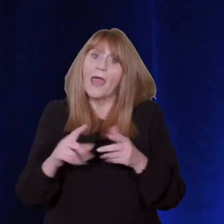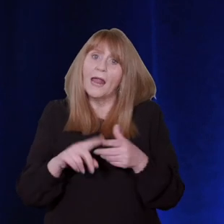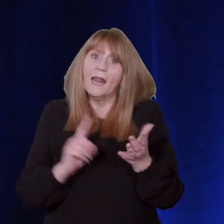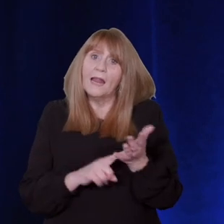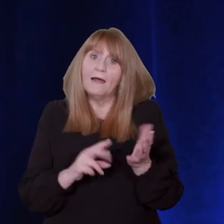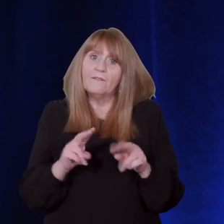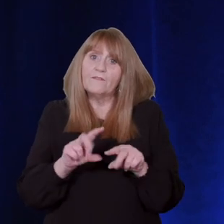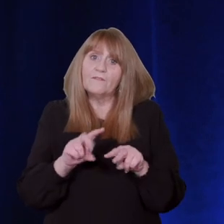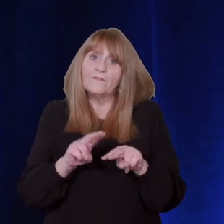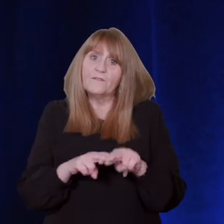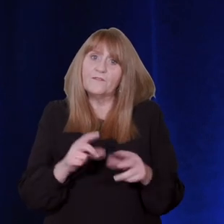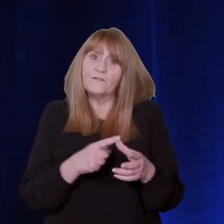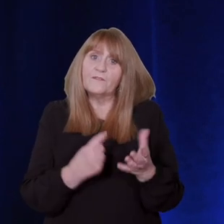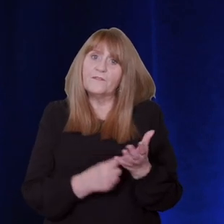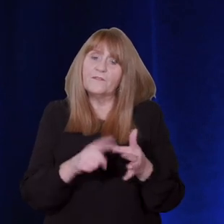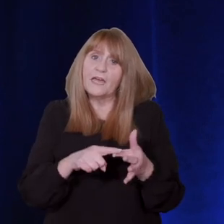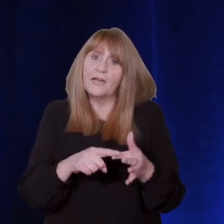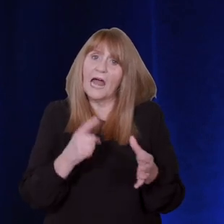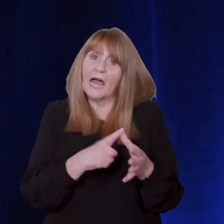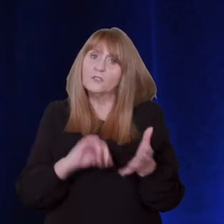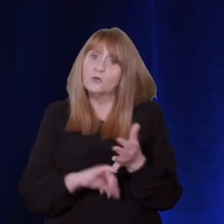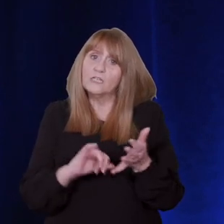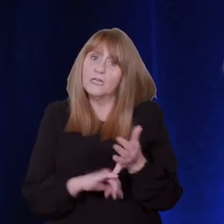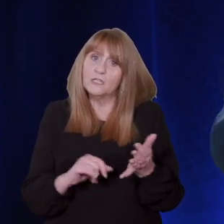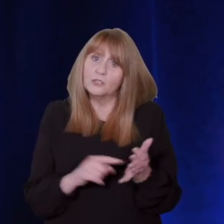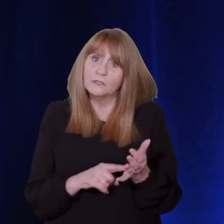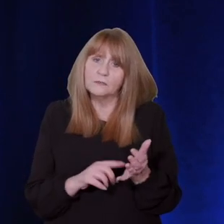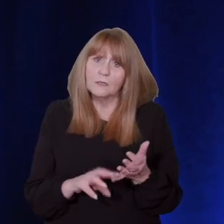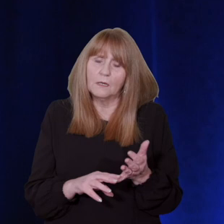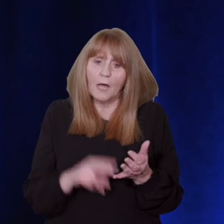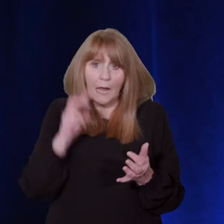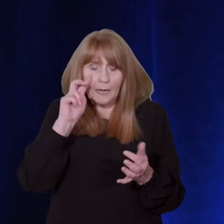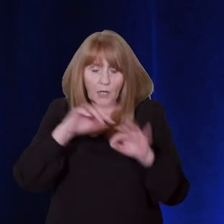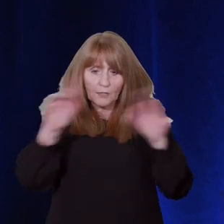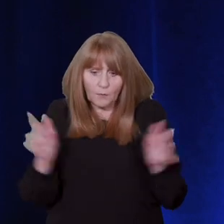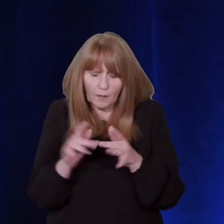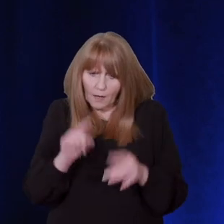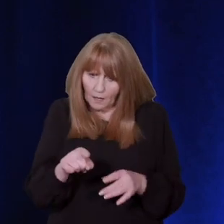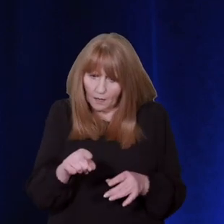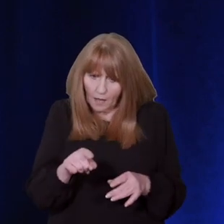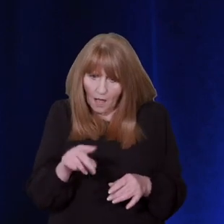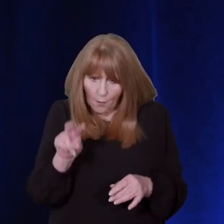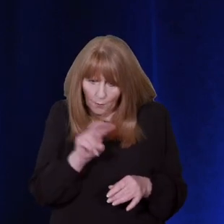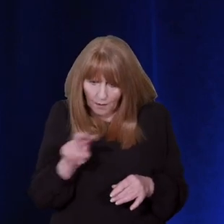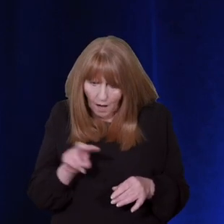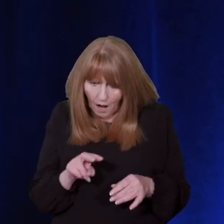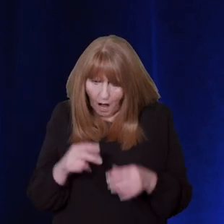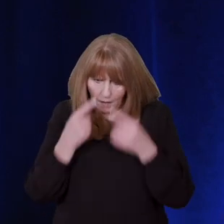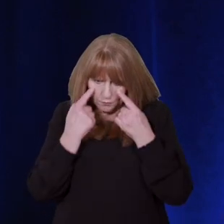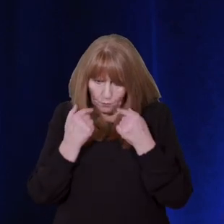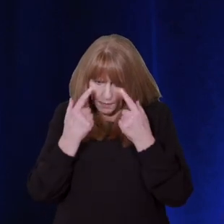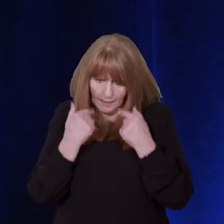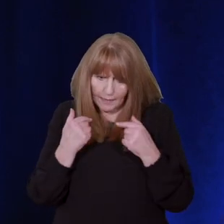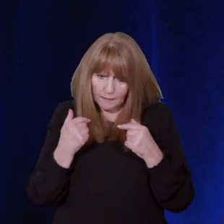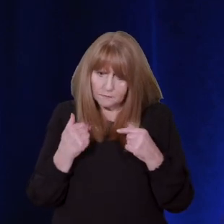looked online to see who GOPWA were. And when I read it, it made me cry, because the stats and the information on the front